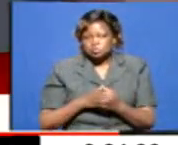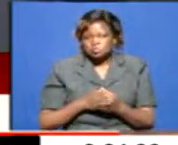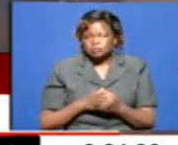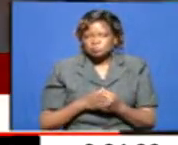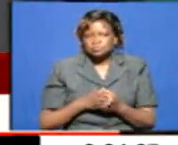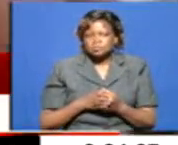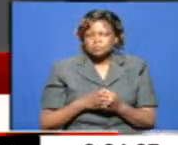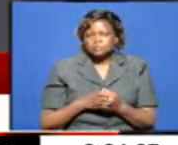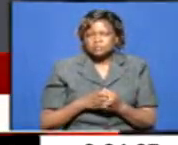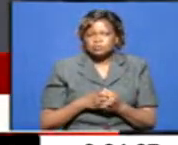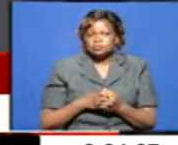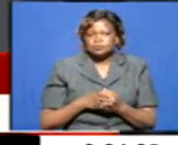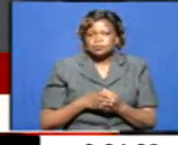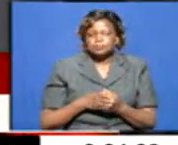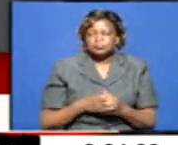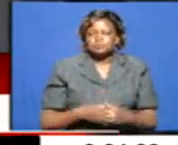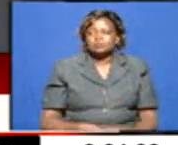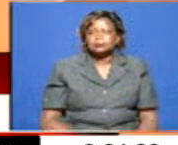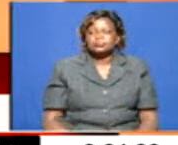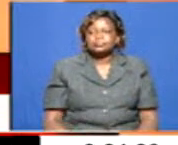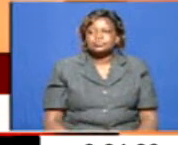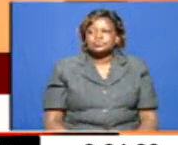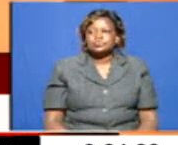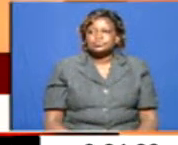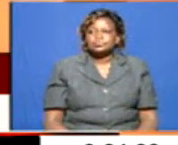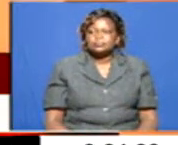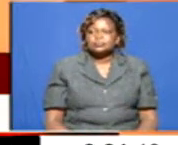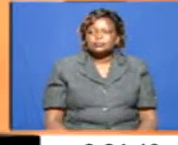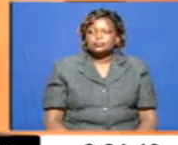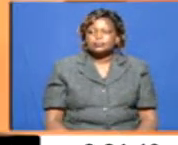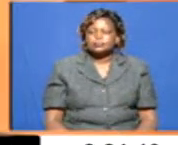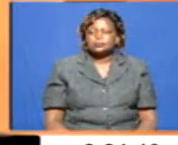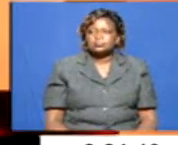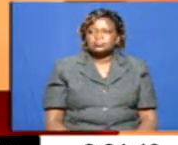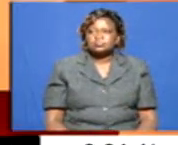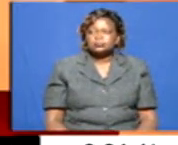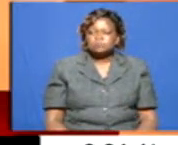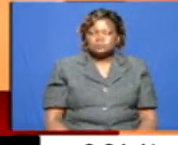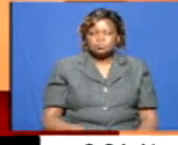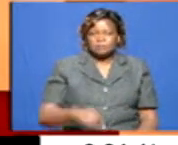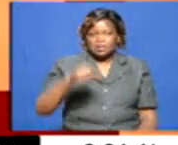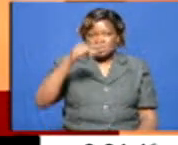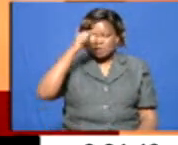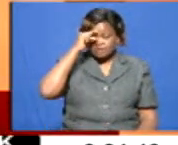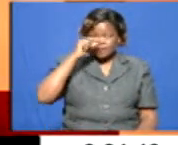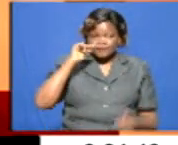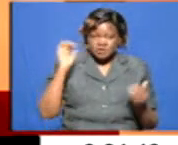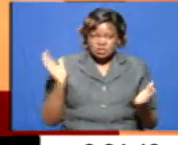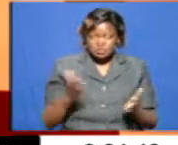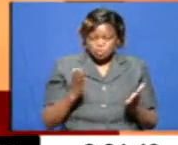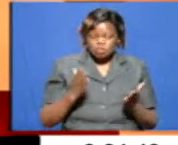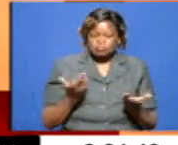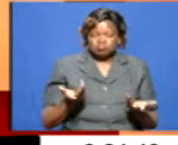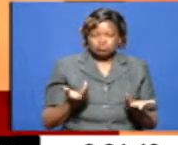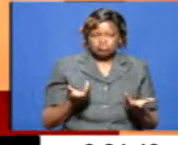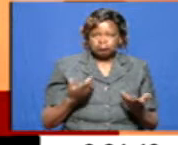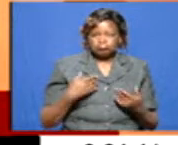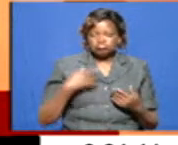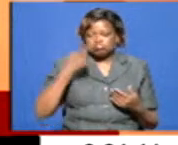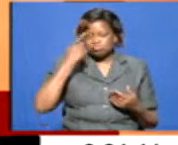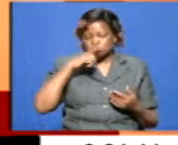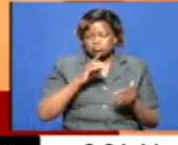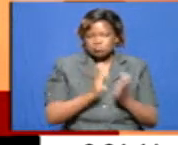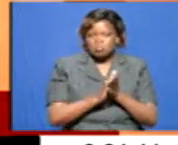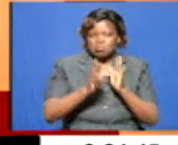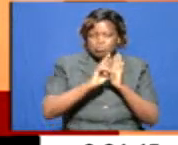Manyara reporting for Prime Edition. The government has been urged to broaden policies and regulations